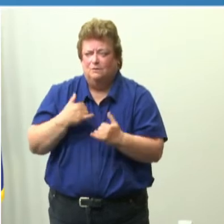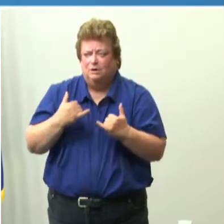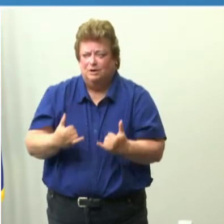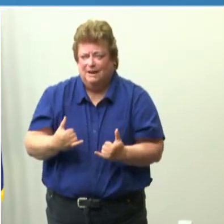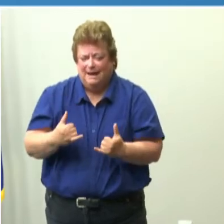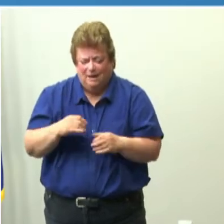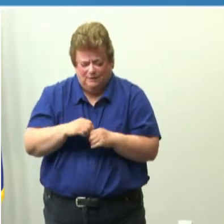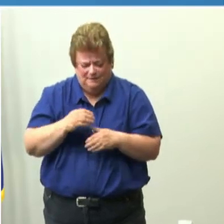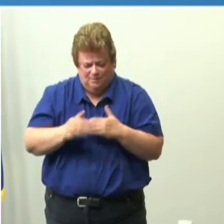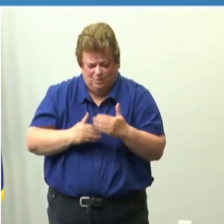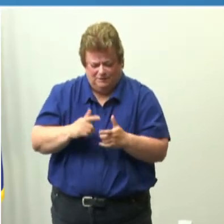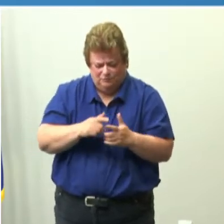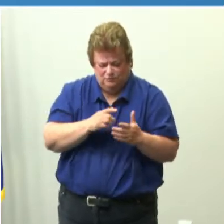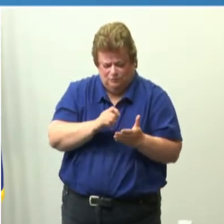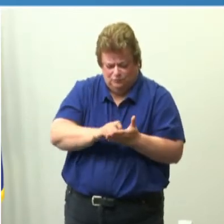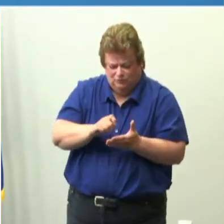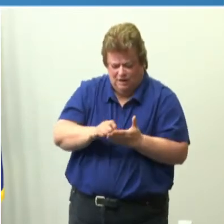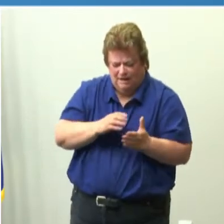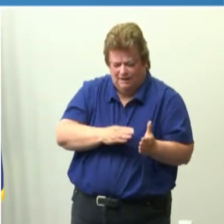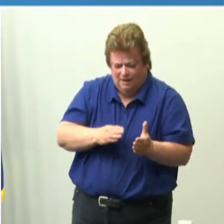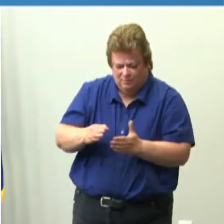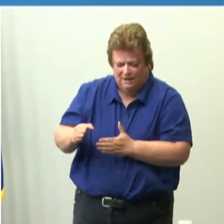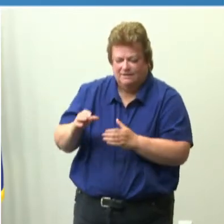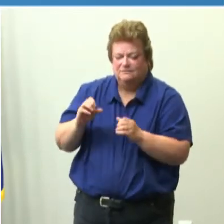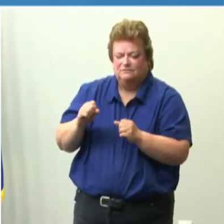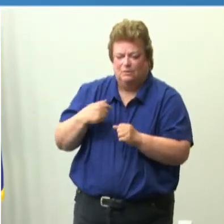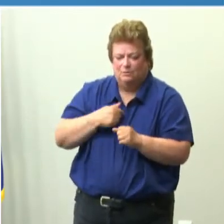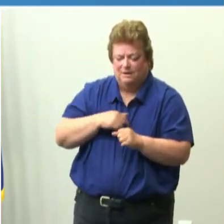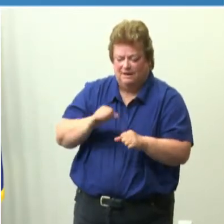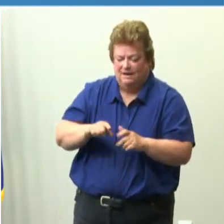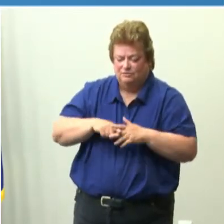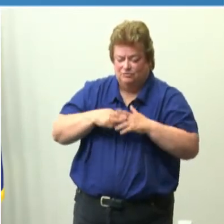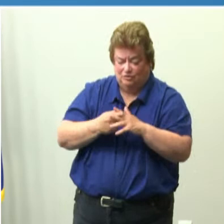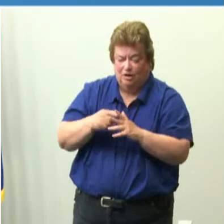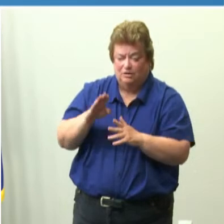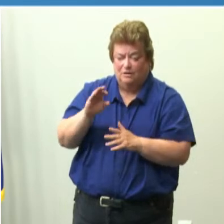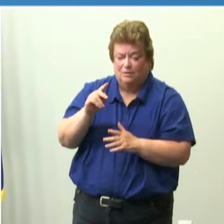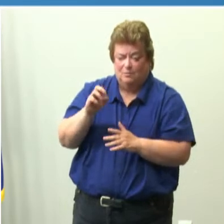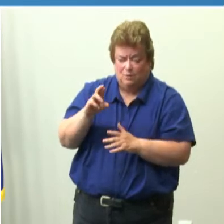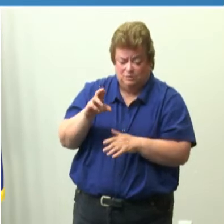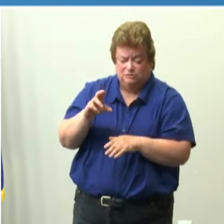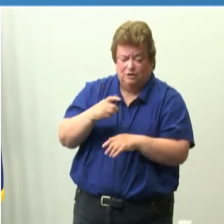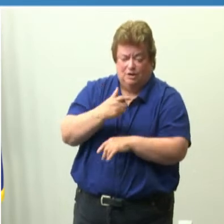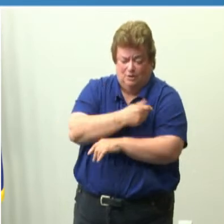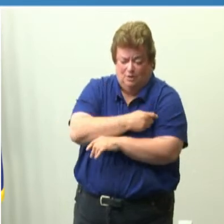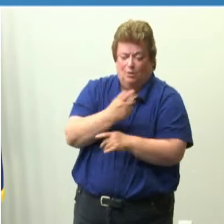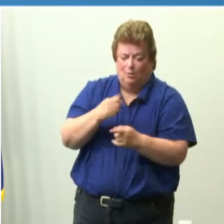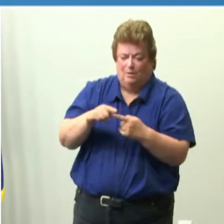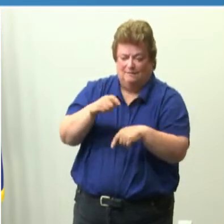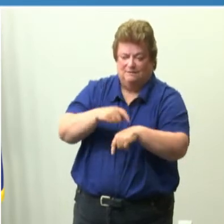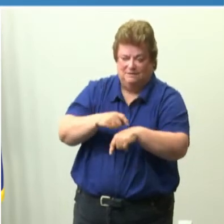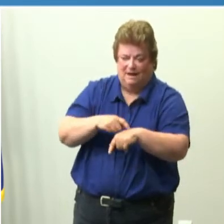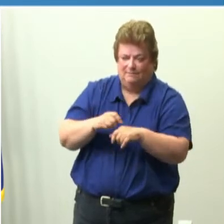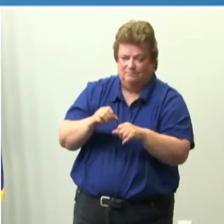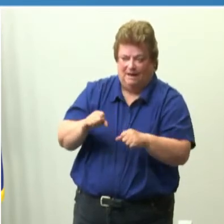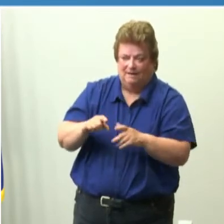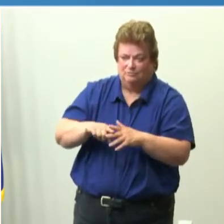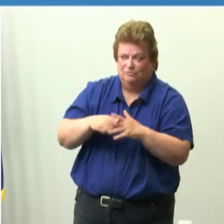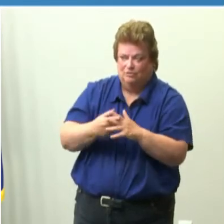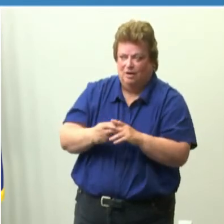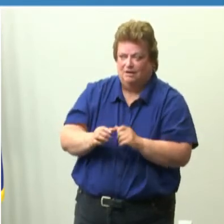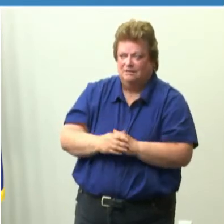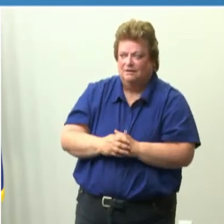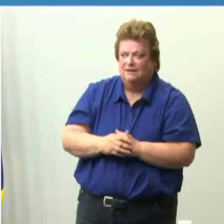our plans so we can start administering those booster doses when the time comes. There is a sense of urgency to